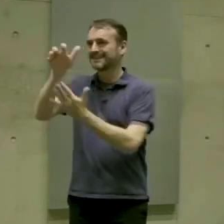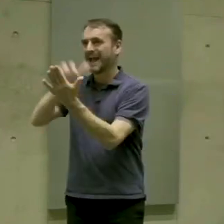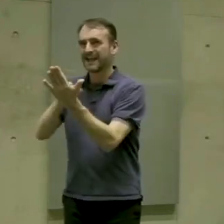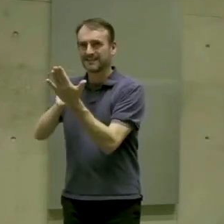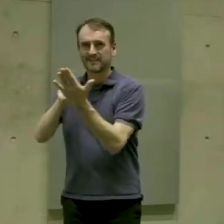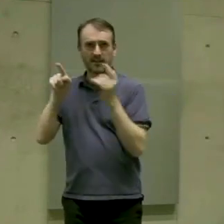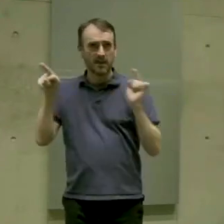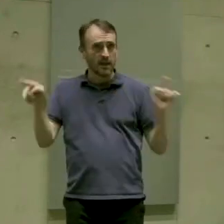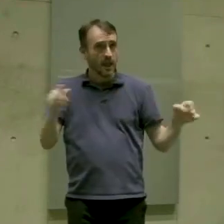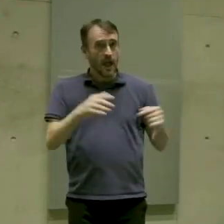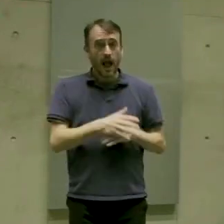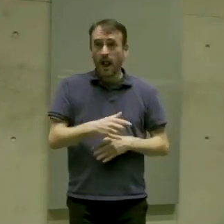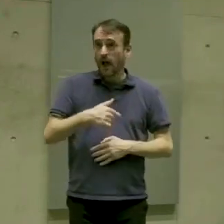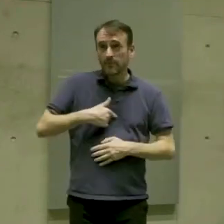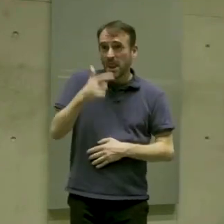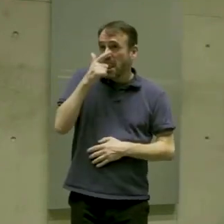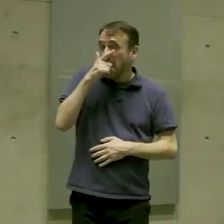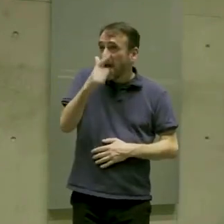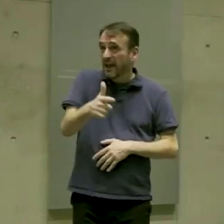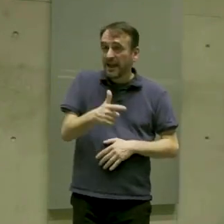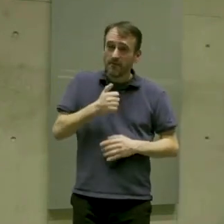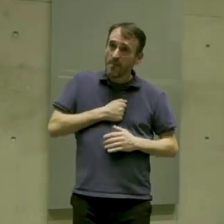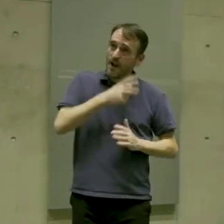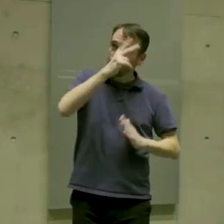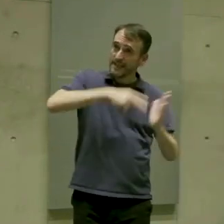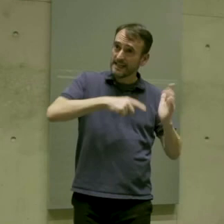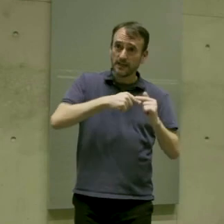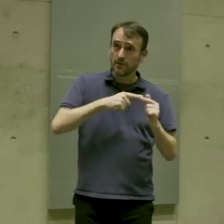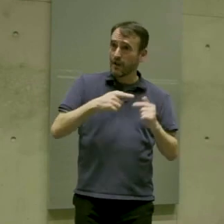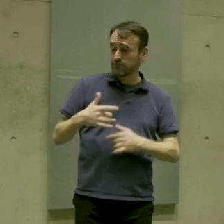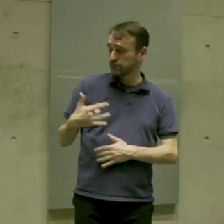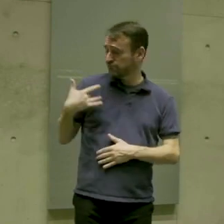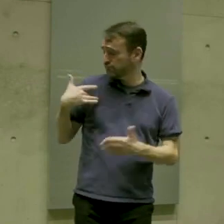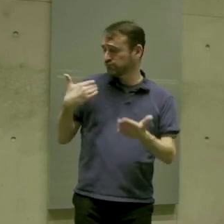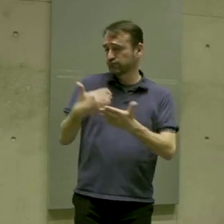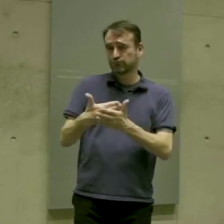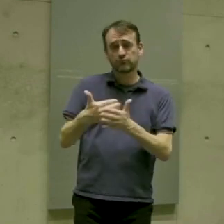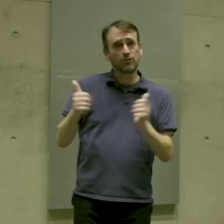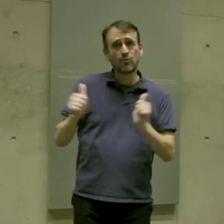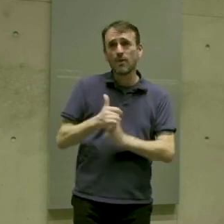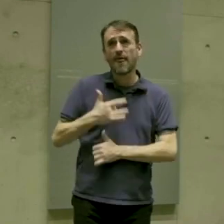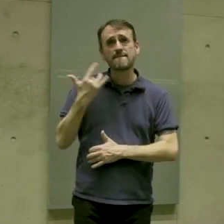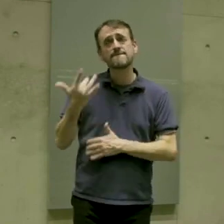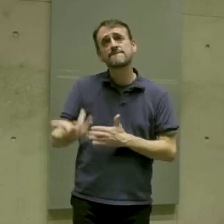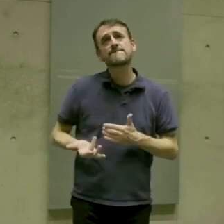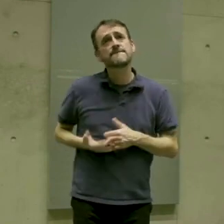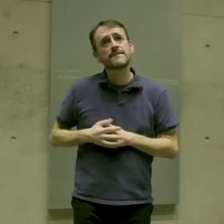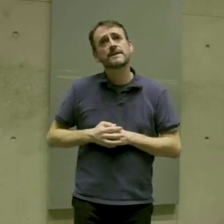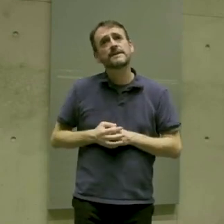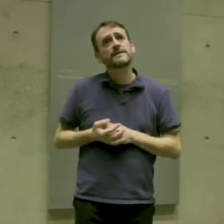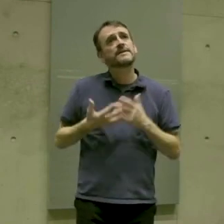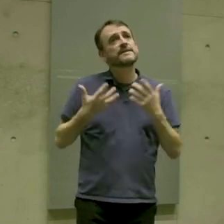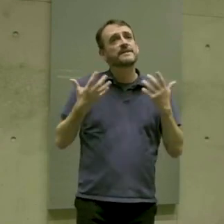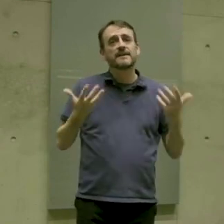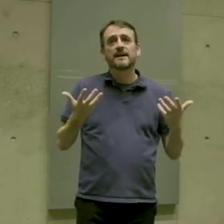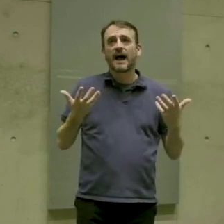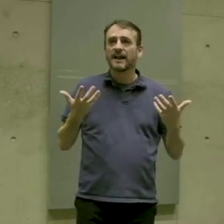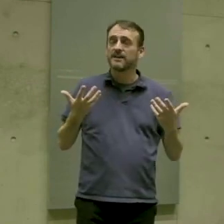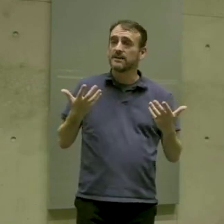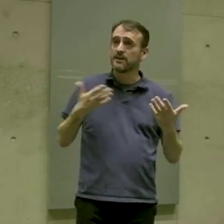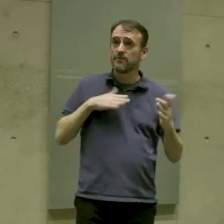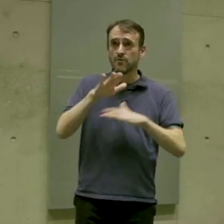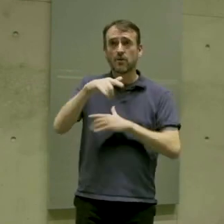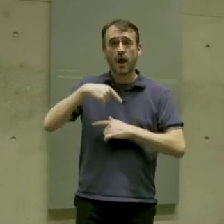short span on this earth. It meant, what I saw there meant that I ended up making a game that I